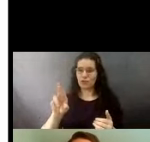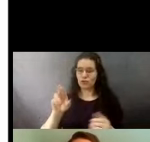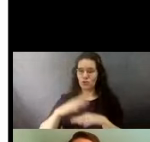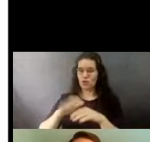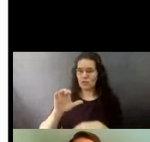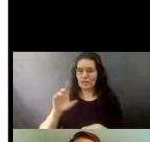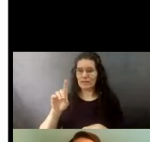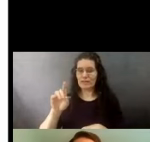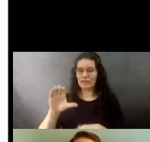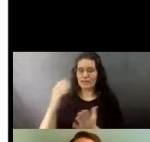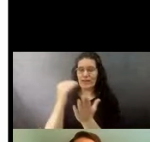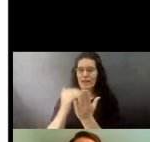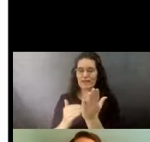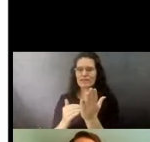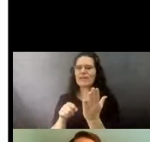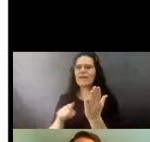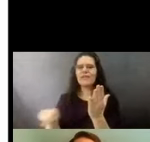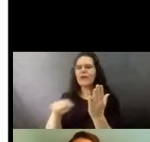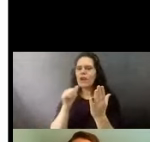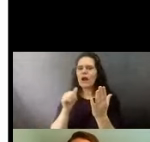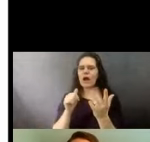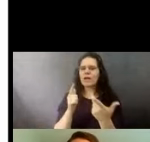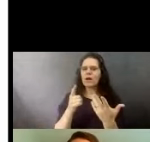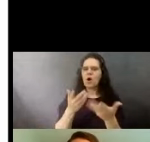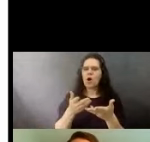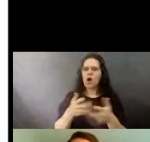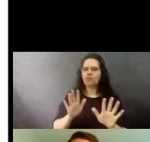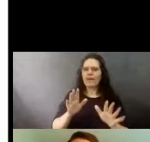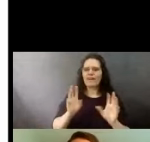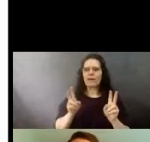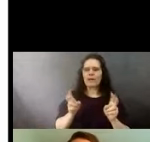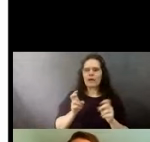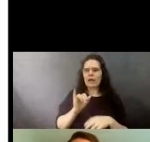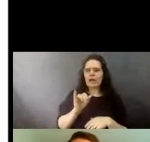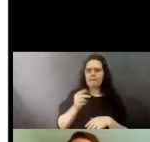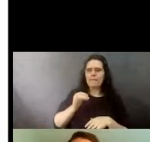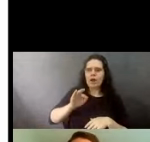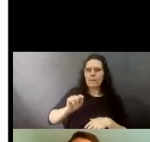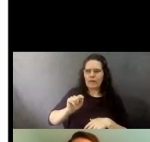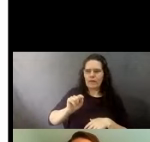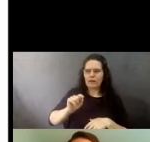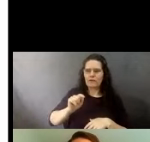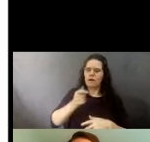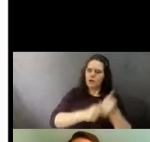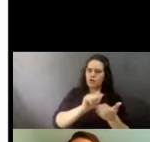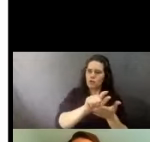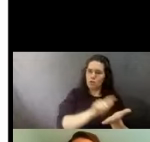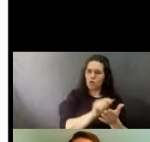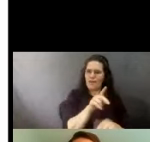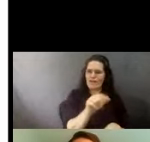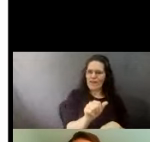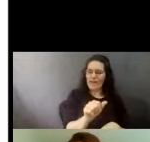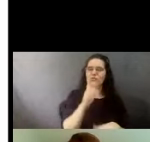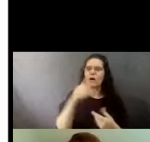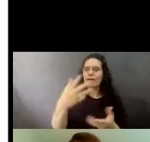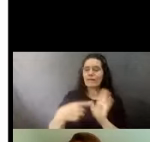are not underlying impairments as defined by the ADA. So, for example, age. We all know